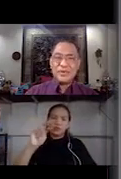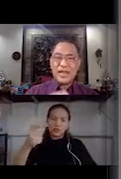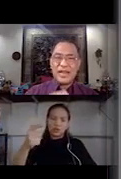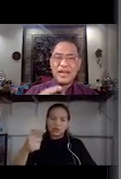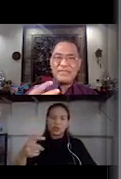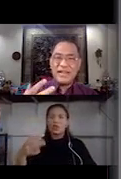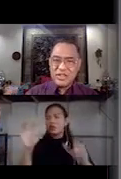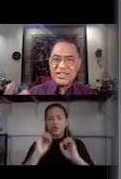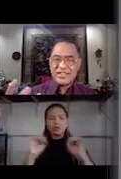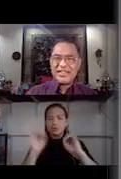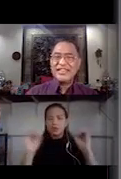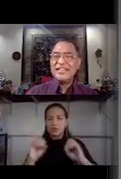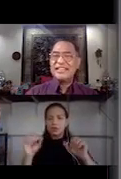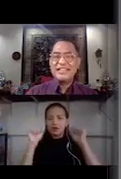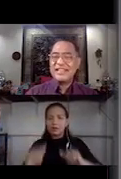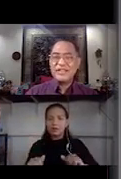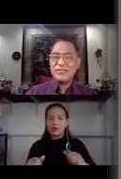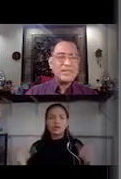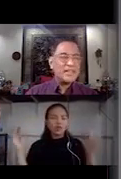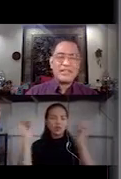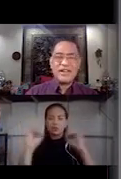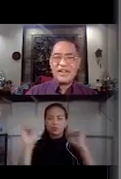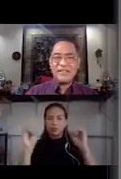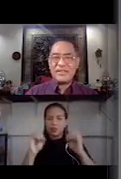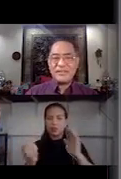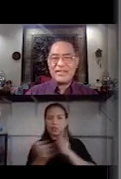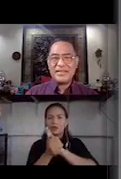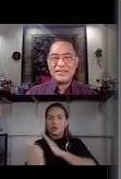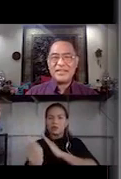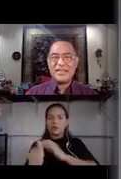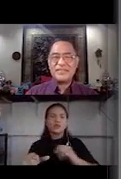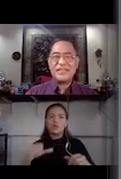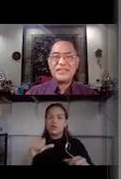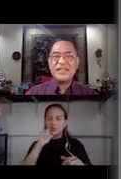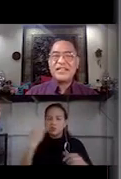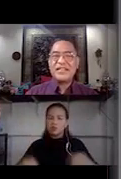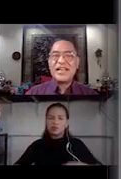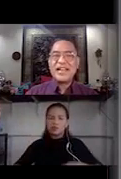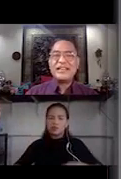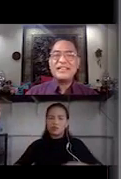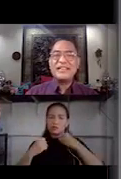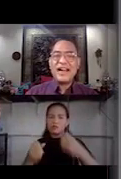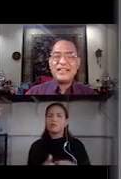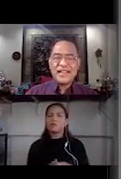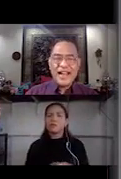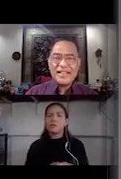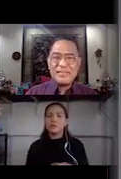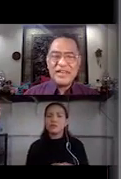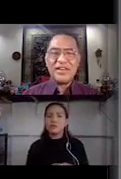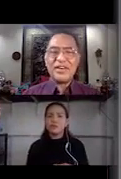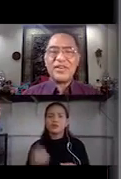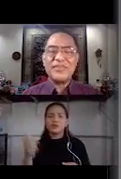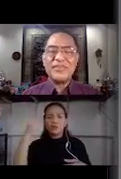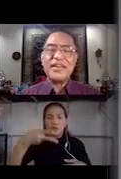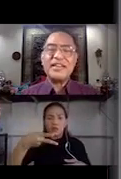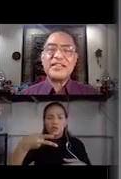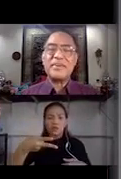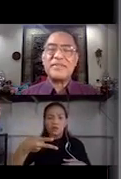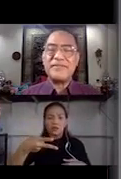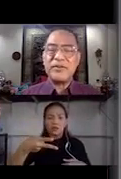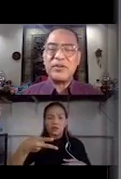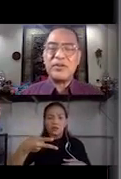you don't have the agility, then you will not thrive in the pandemic. The second item here